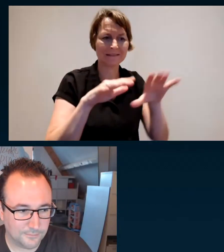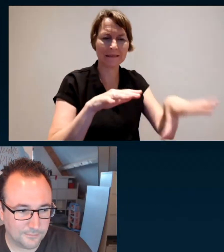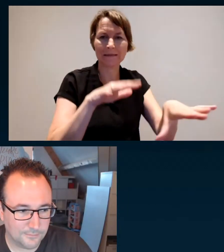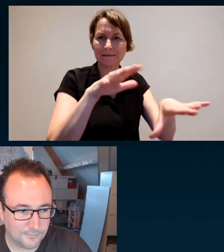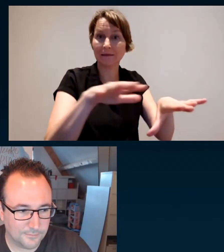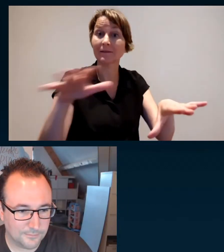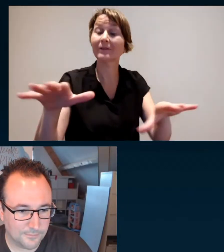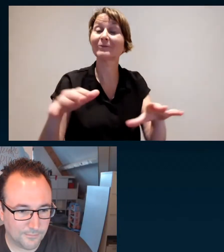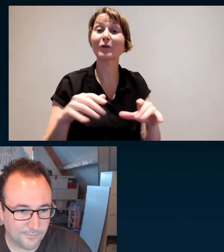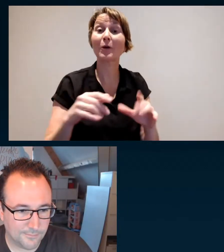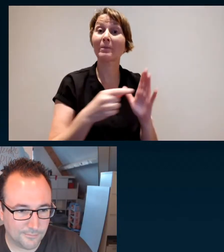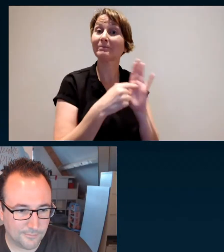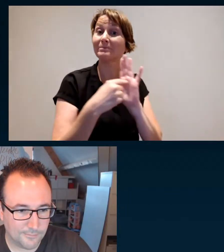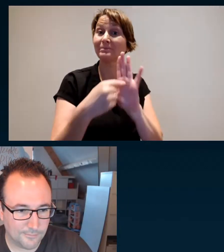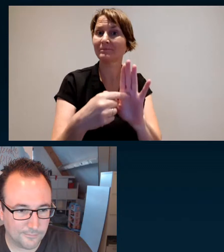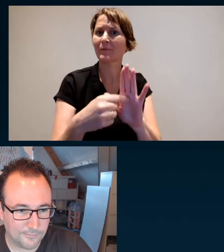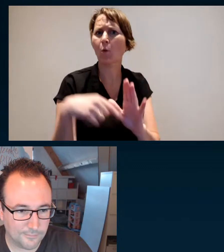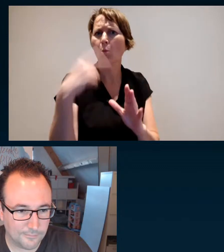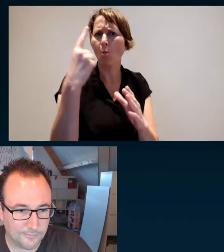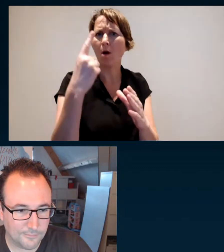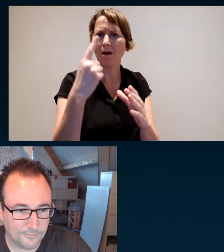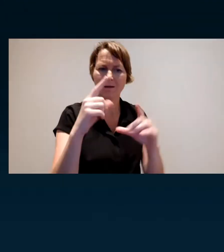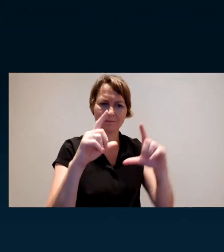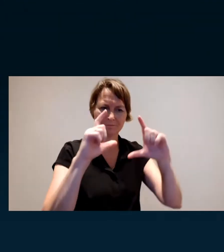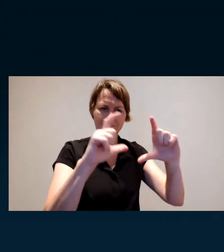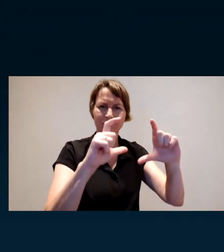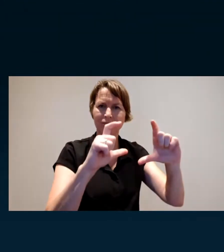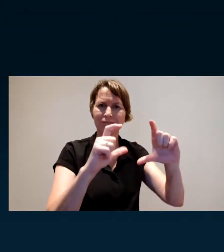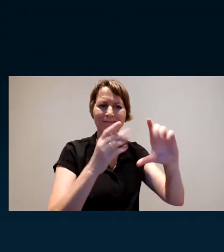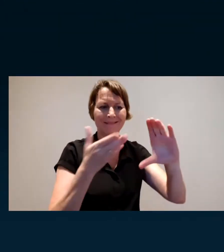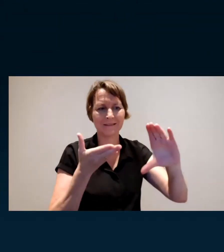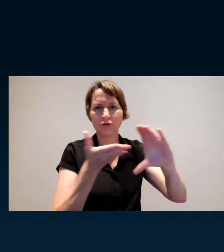one directory, but you can actually reference another repo,